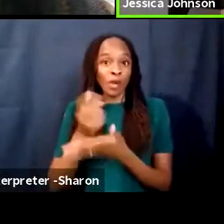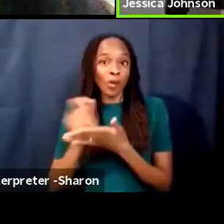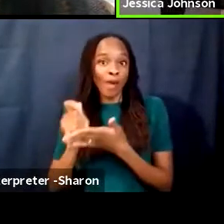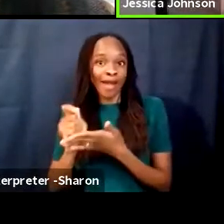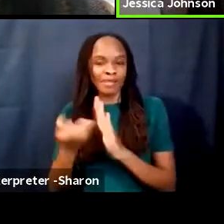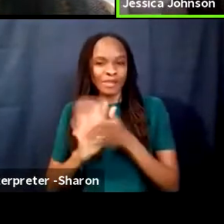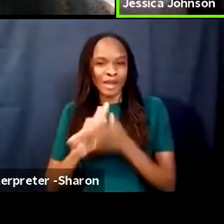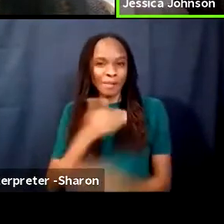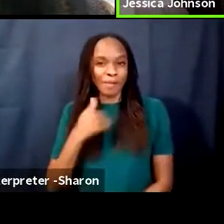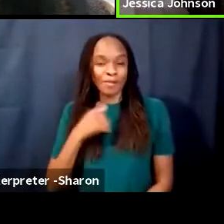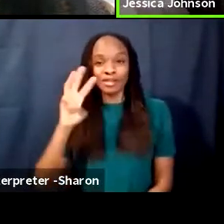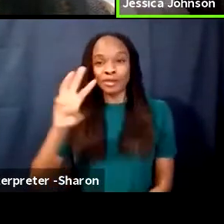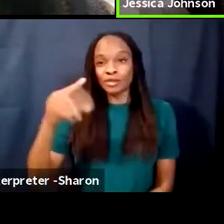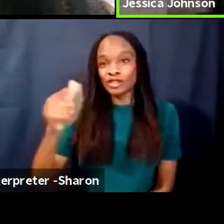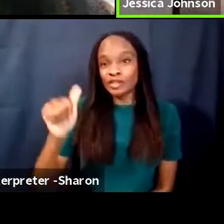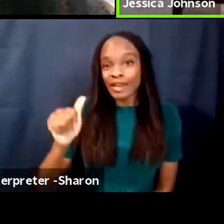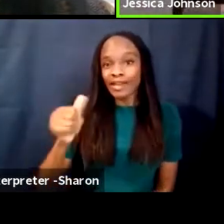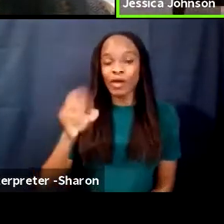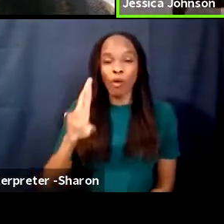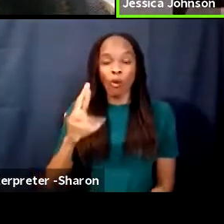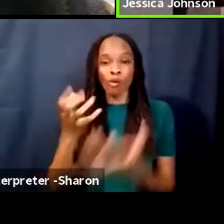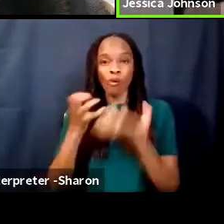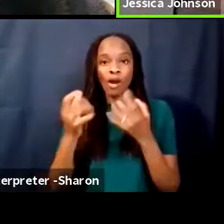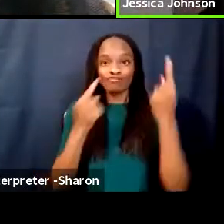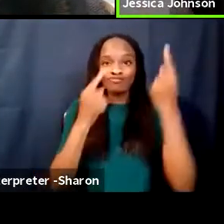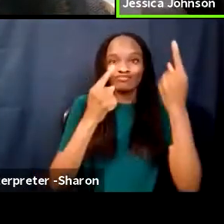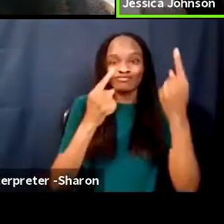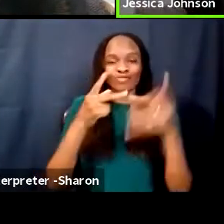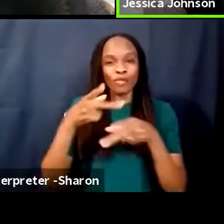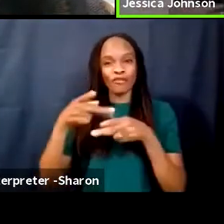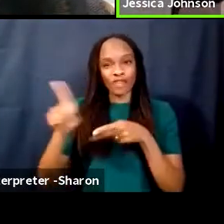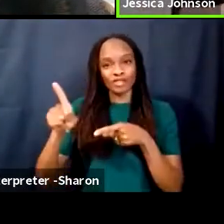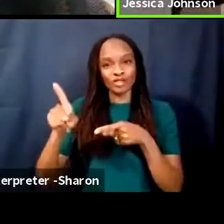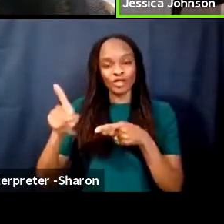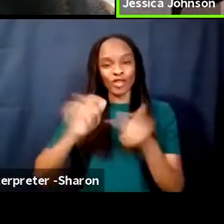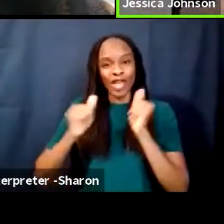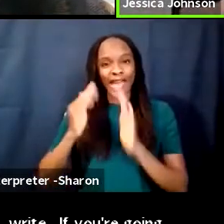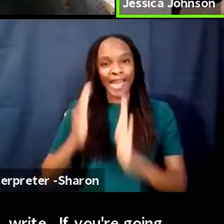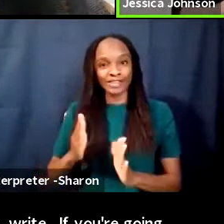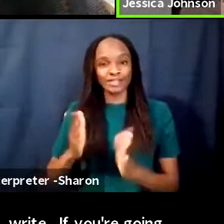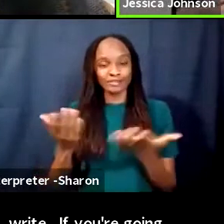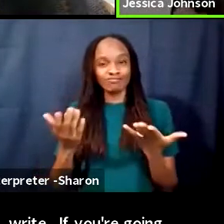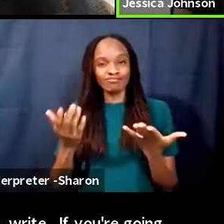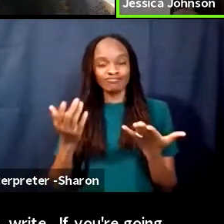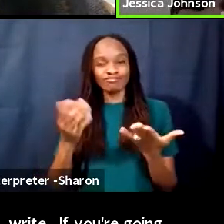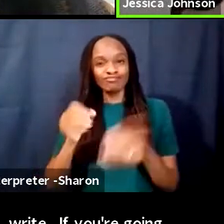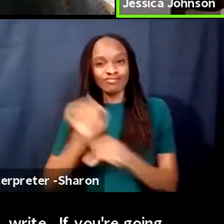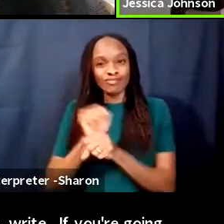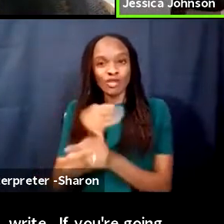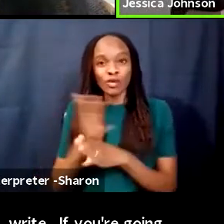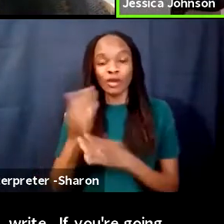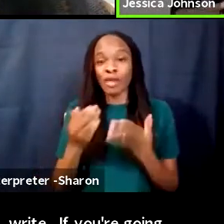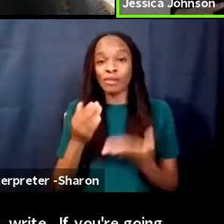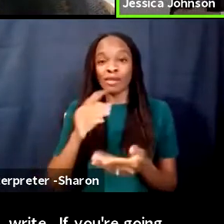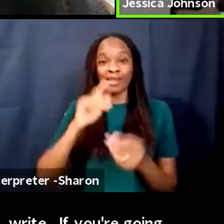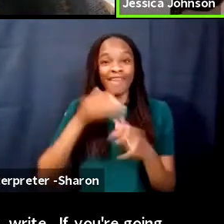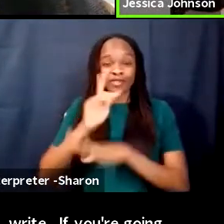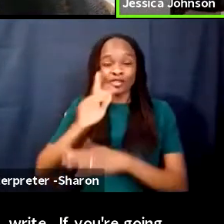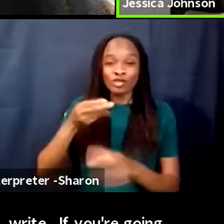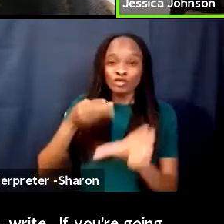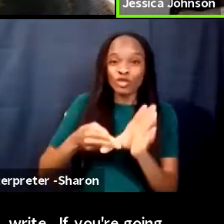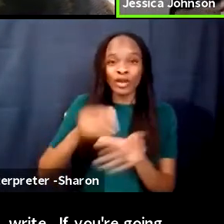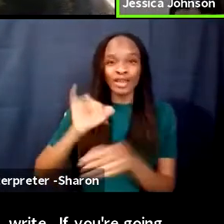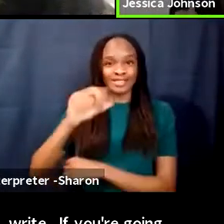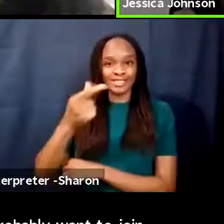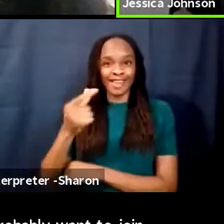also going to pursue a professional acting career, you will likely at some point in your career want to join SAG-AFTRA as an